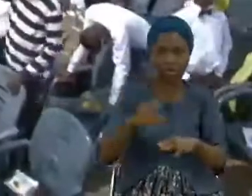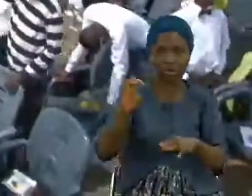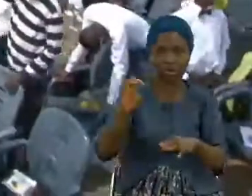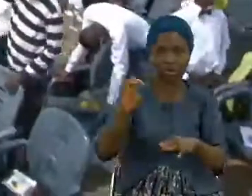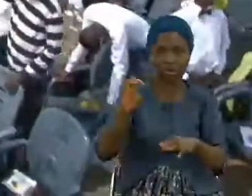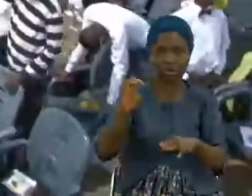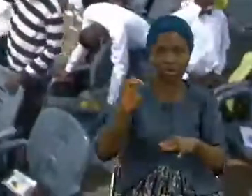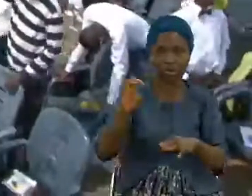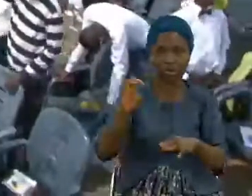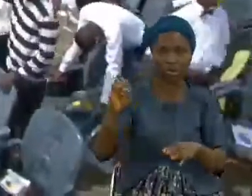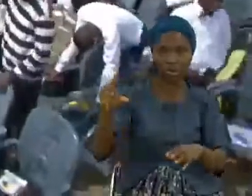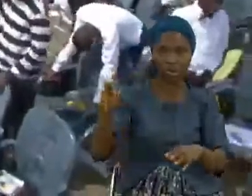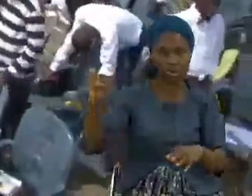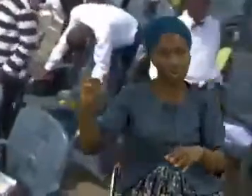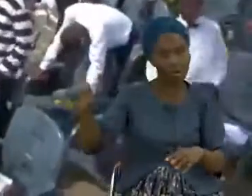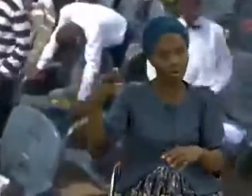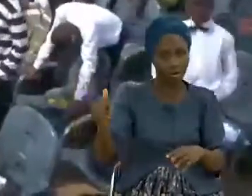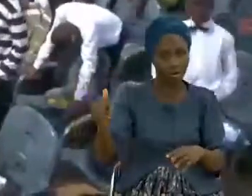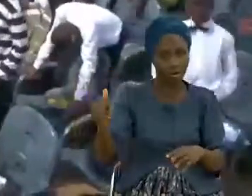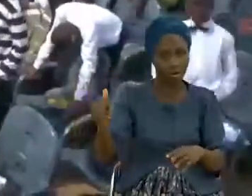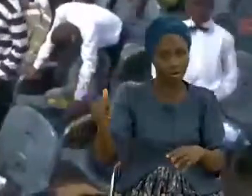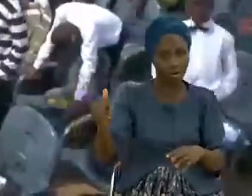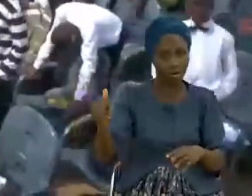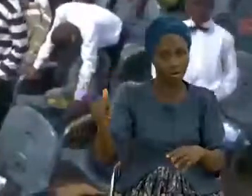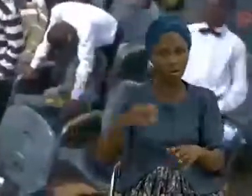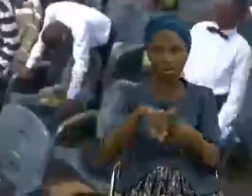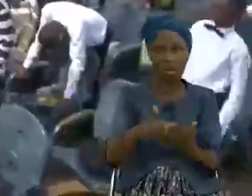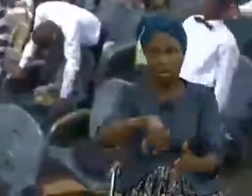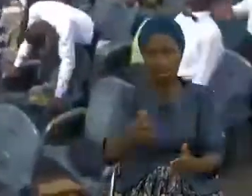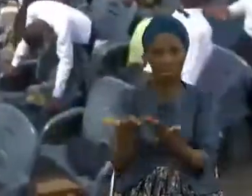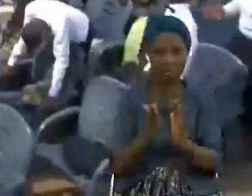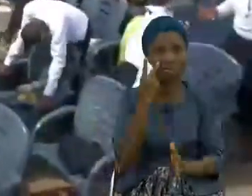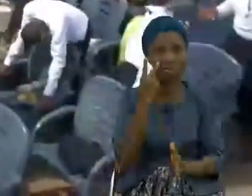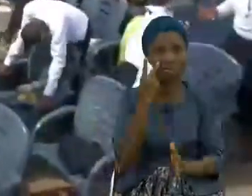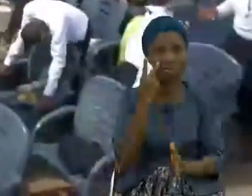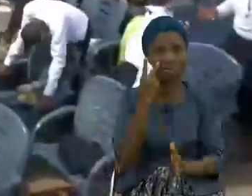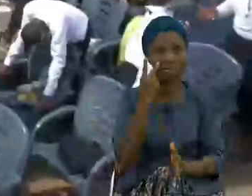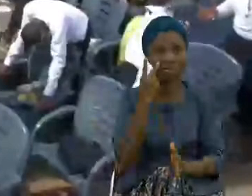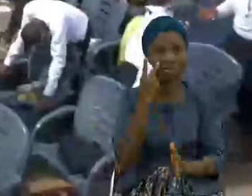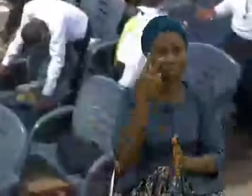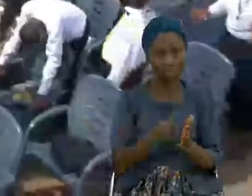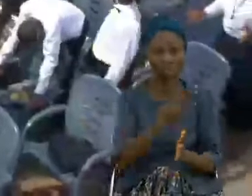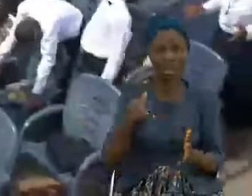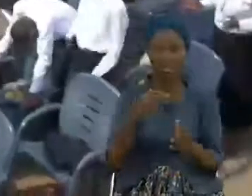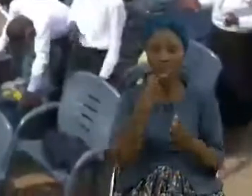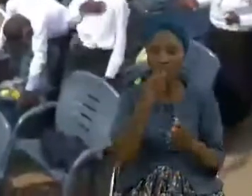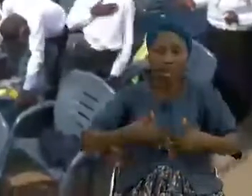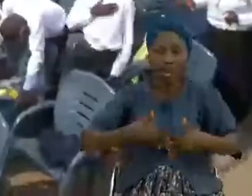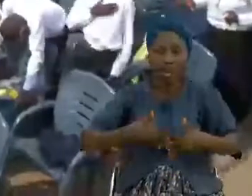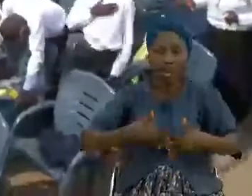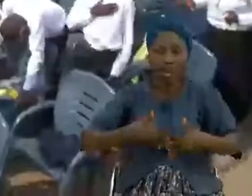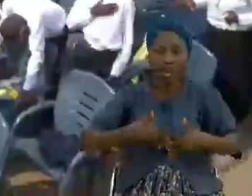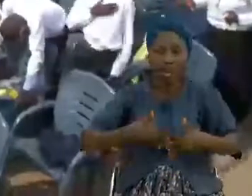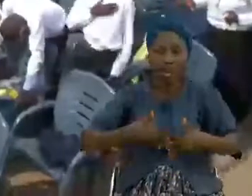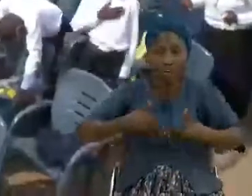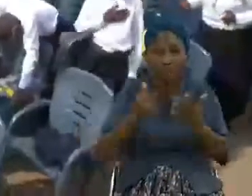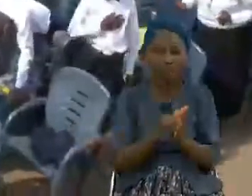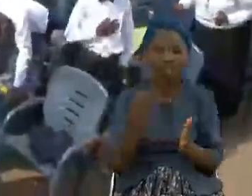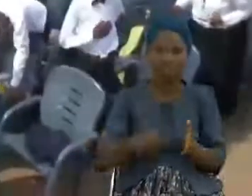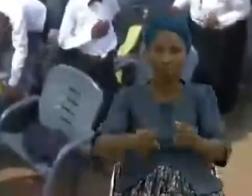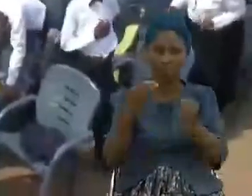sage the power of elijah has come on elijah